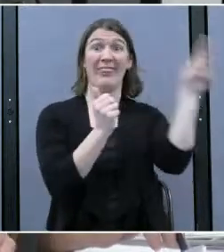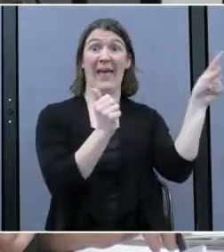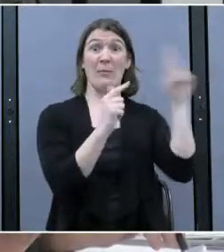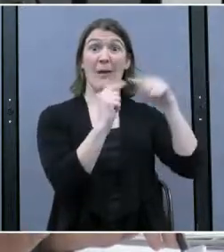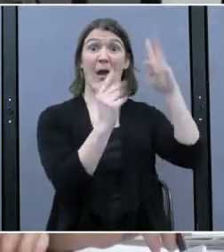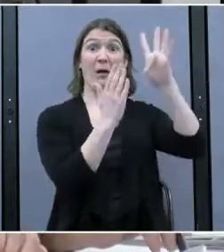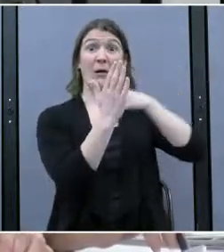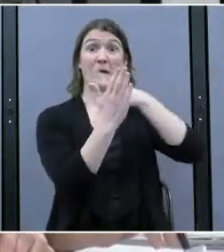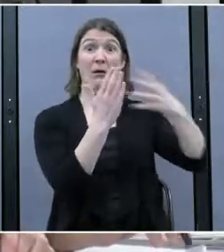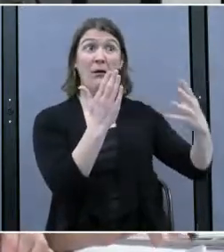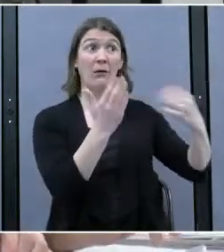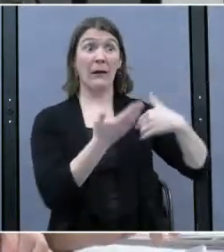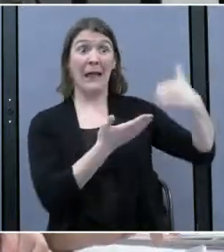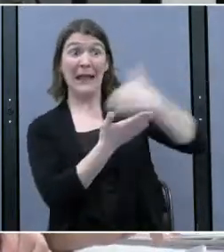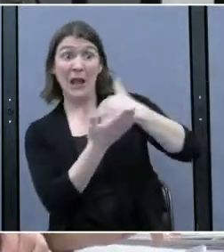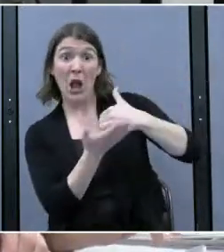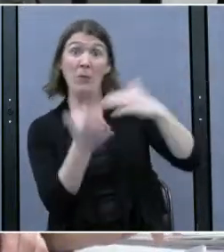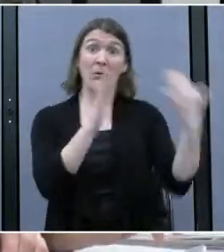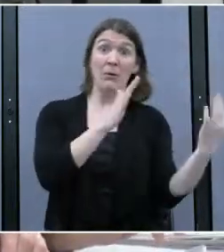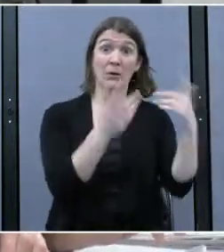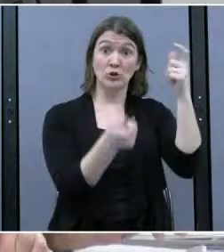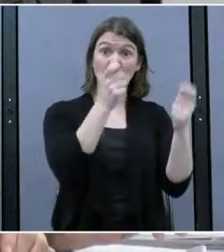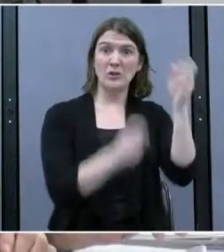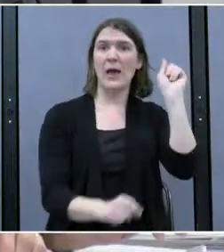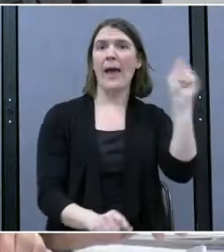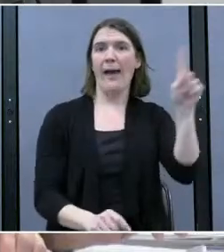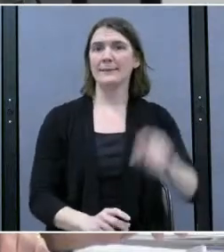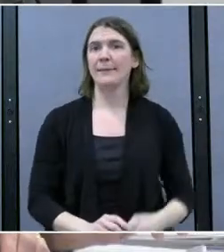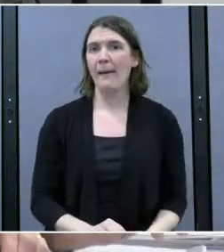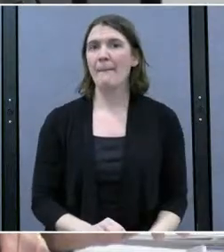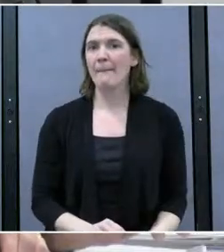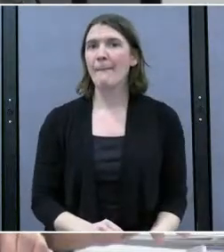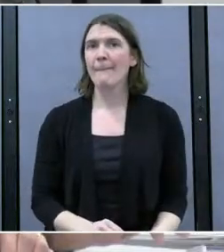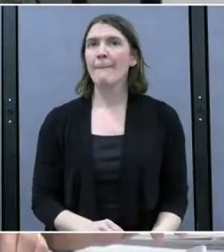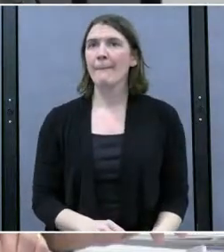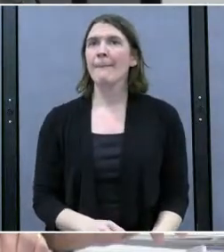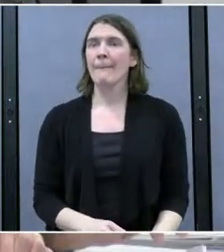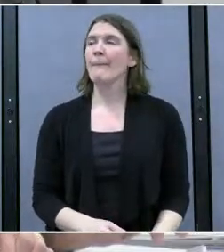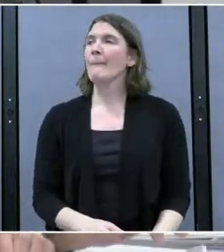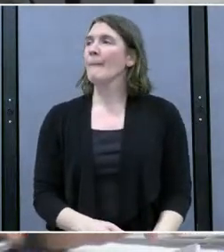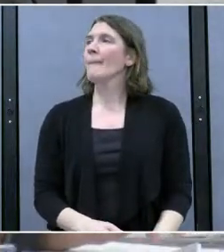like, how those might change or not, so. Yeah. Kate?